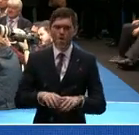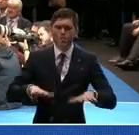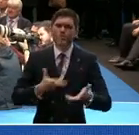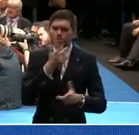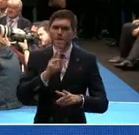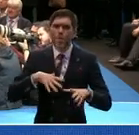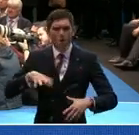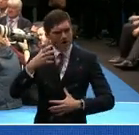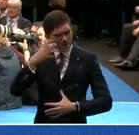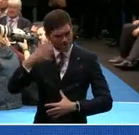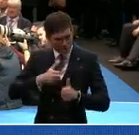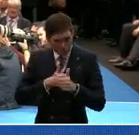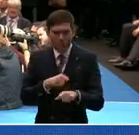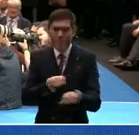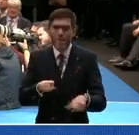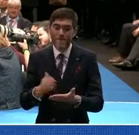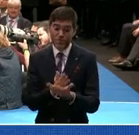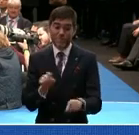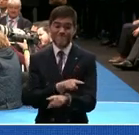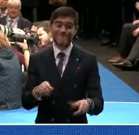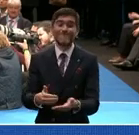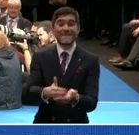side, keeping them safe.